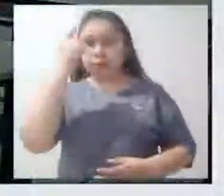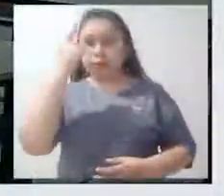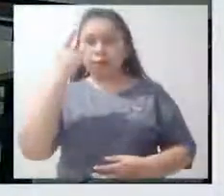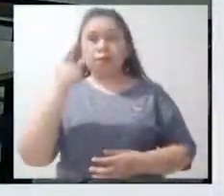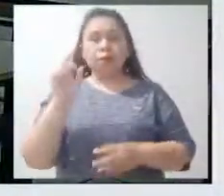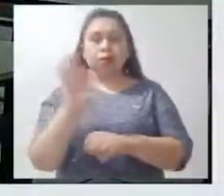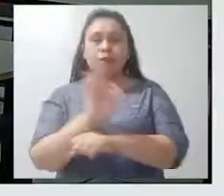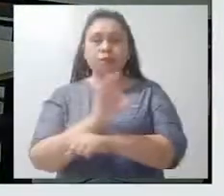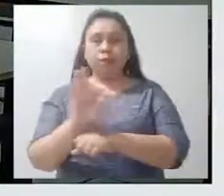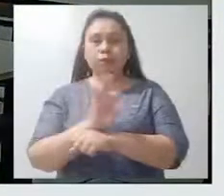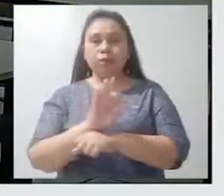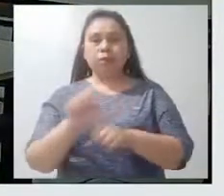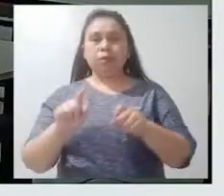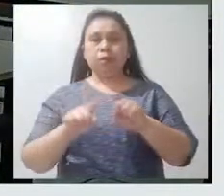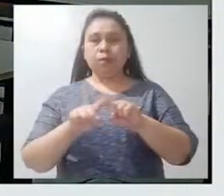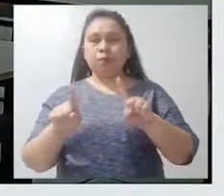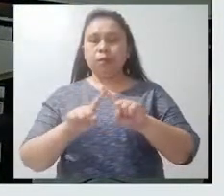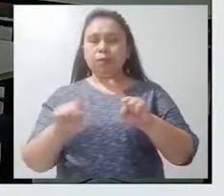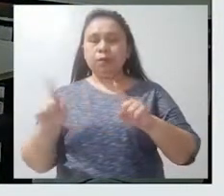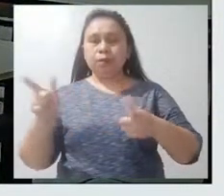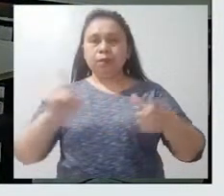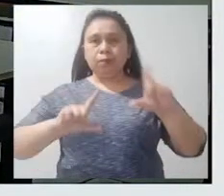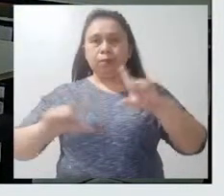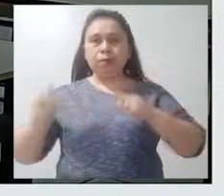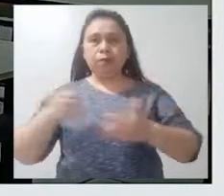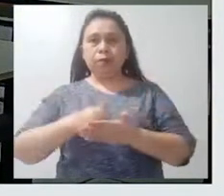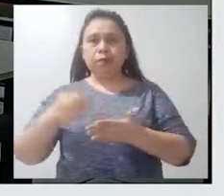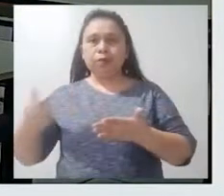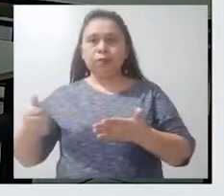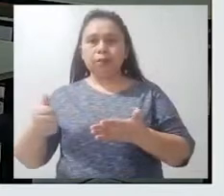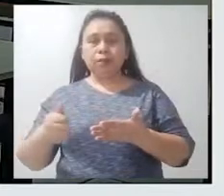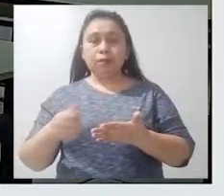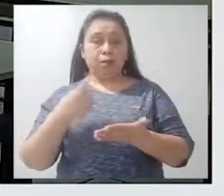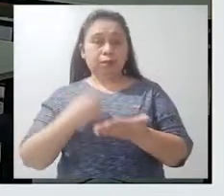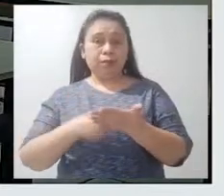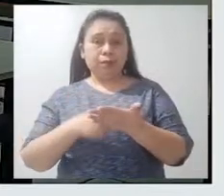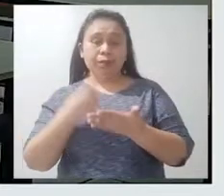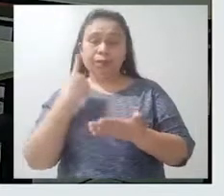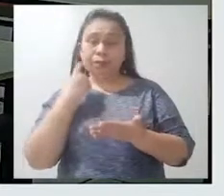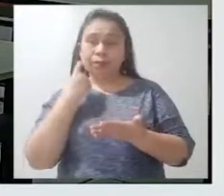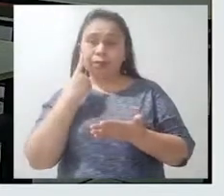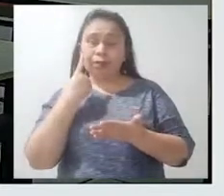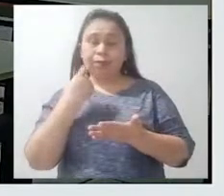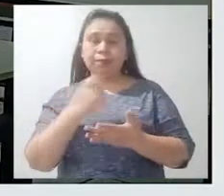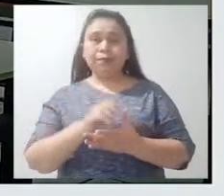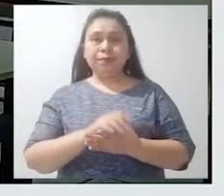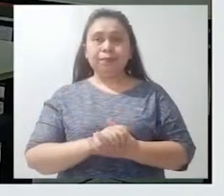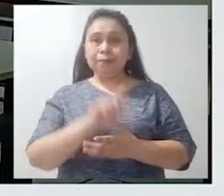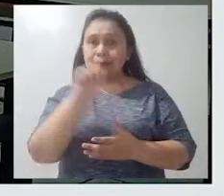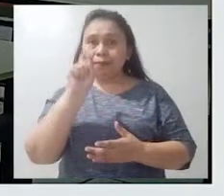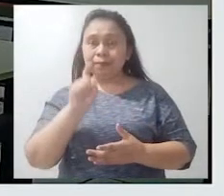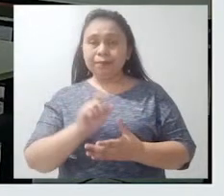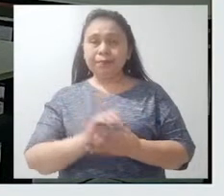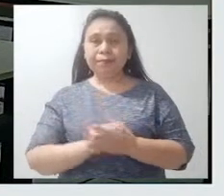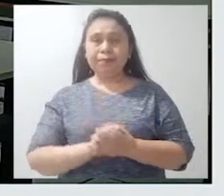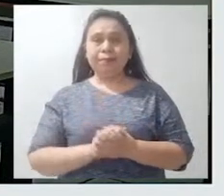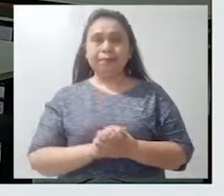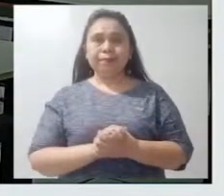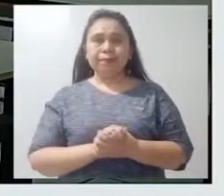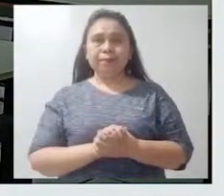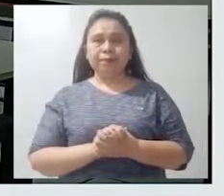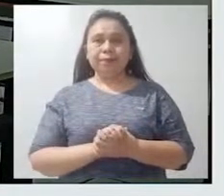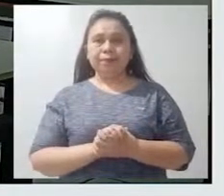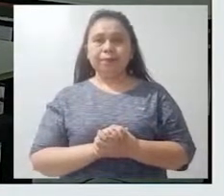Do you understand the functions of the laboratory apparatus that were discussed, Fernandino teens?